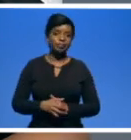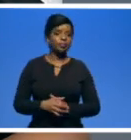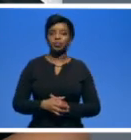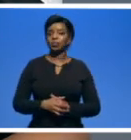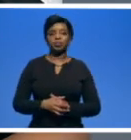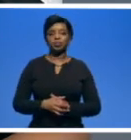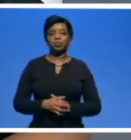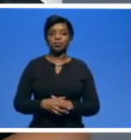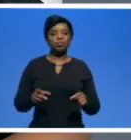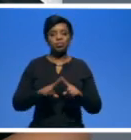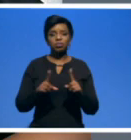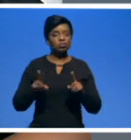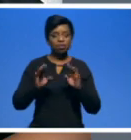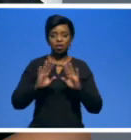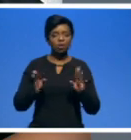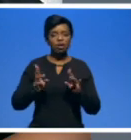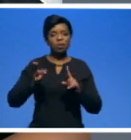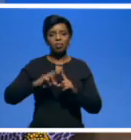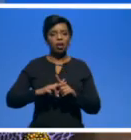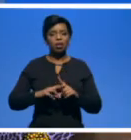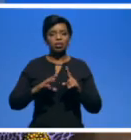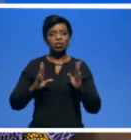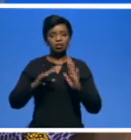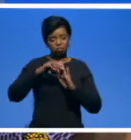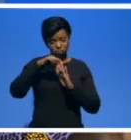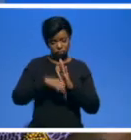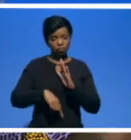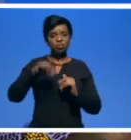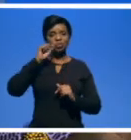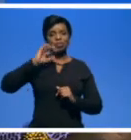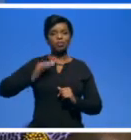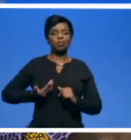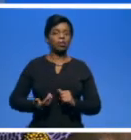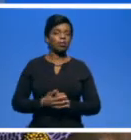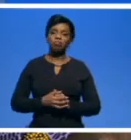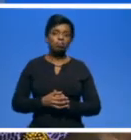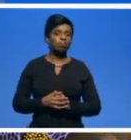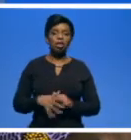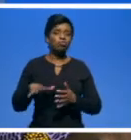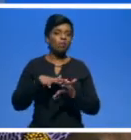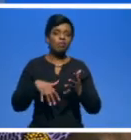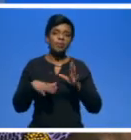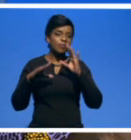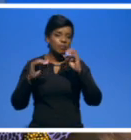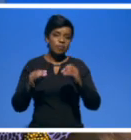a gender lens hadi ne di draftiwa. They do not even have